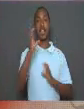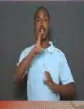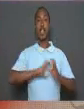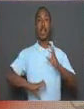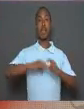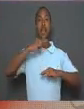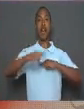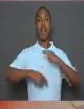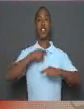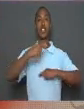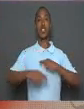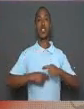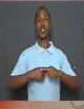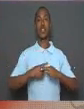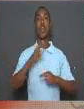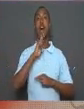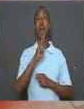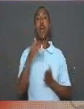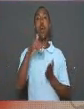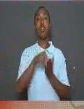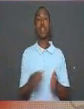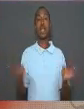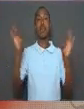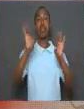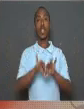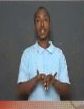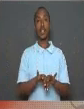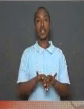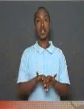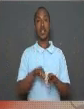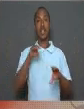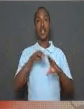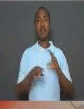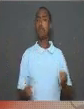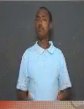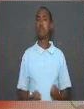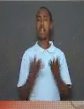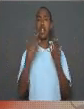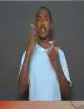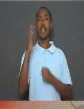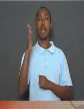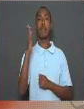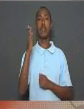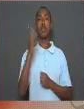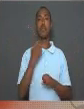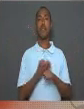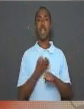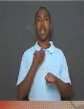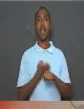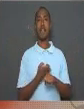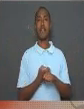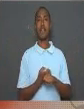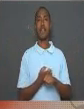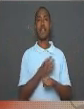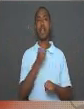Chemical reactions are also important in many types of heavy